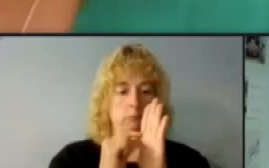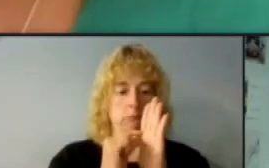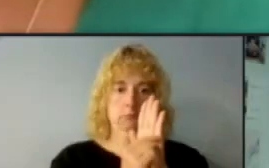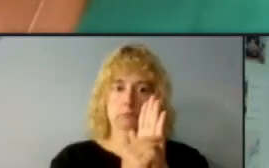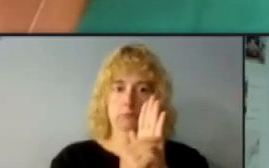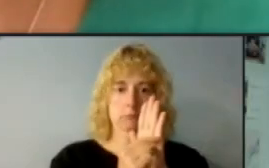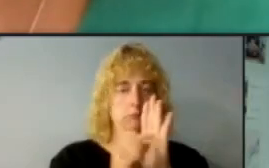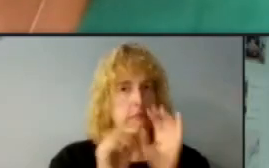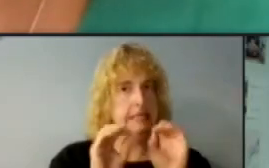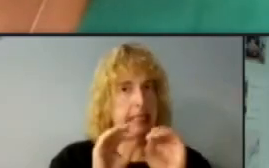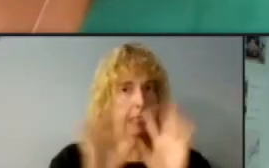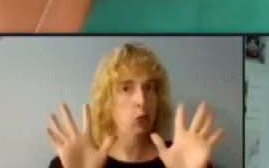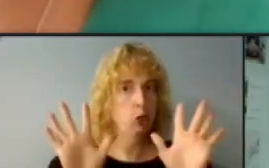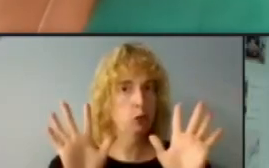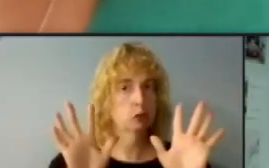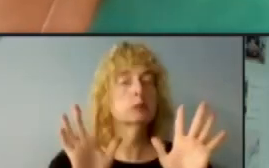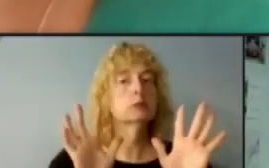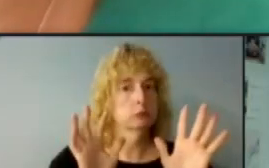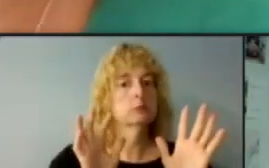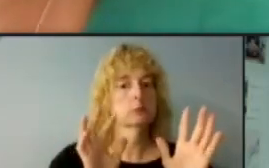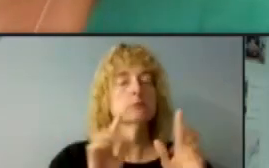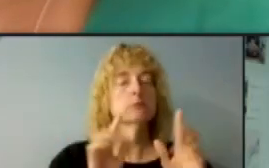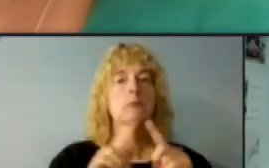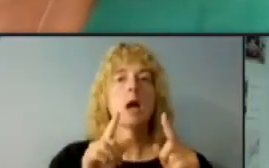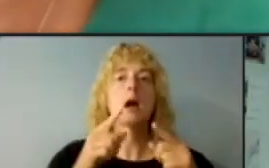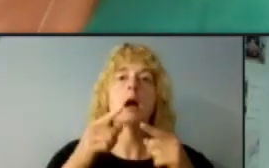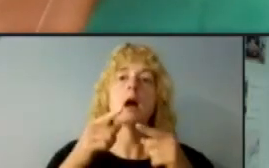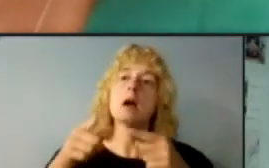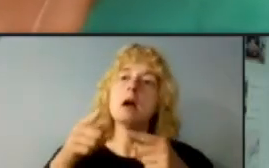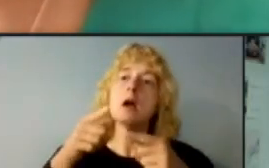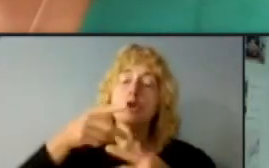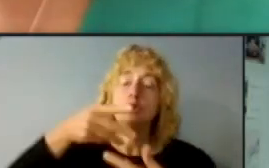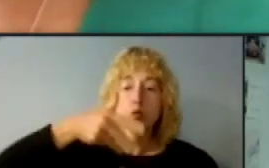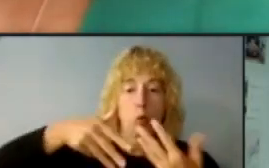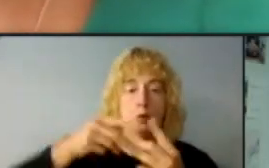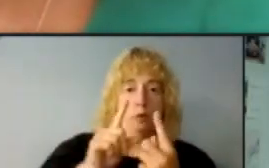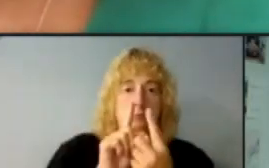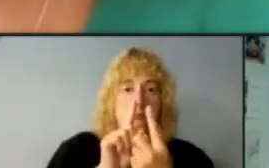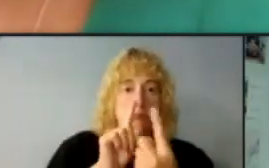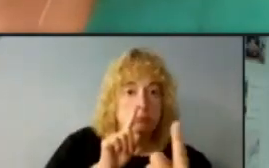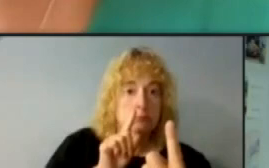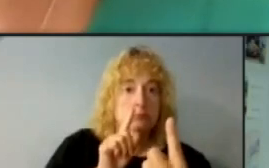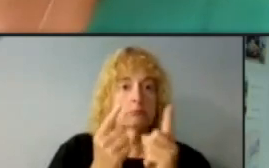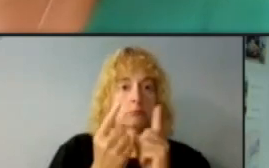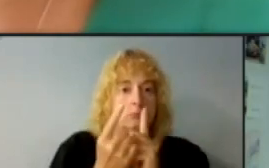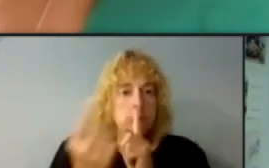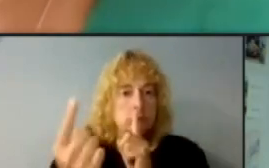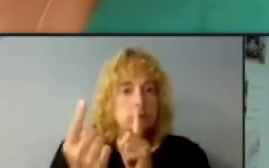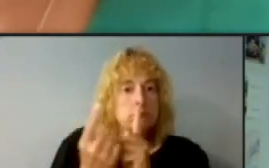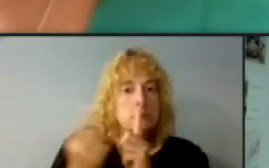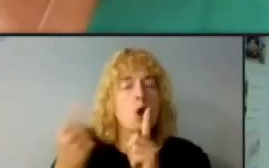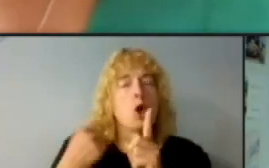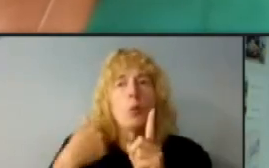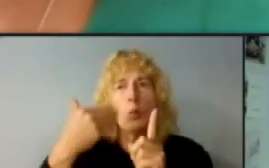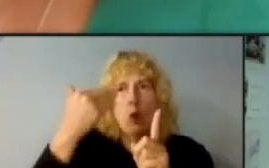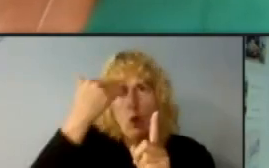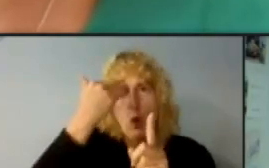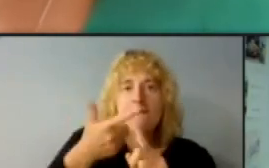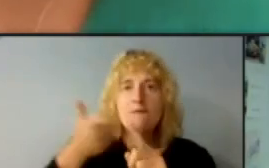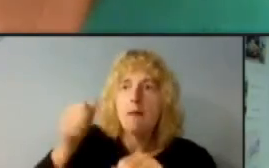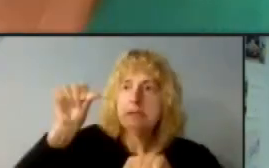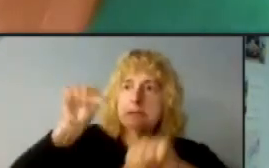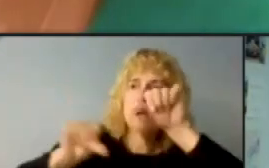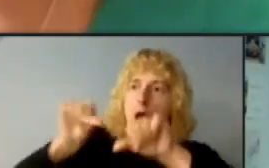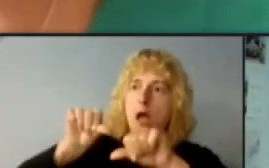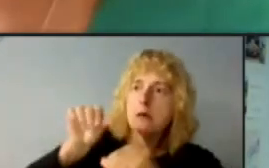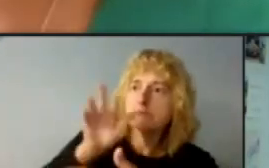minutes. But again, as long as they are practicing social distancing, we know from the science that if you